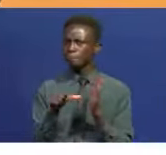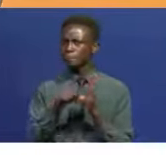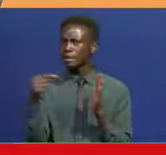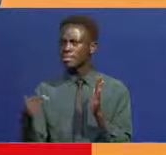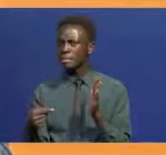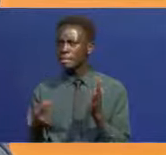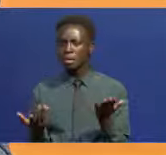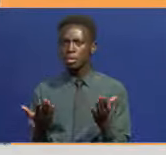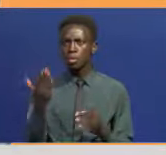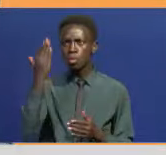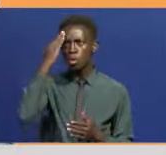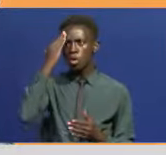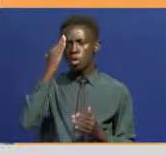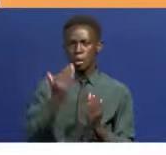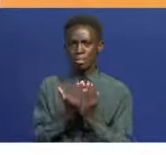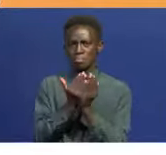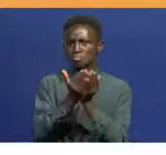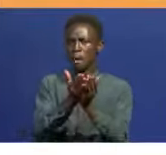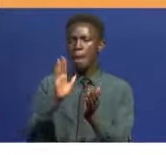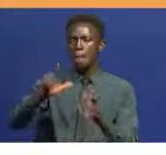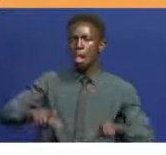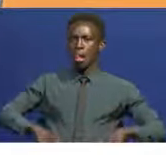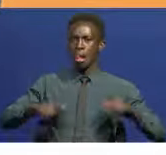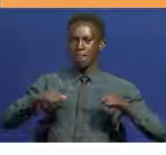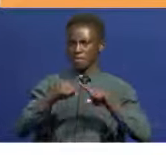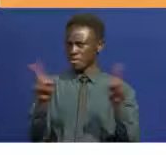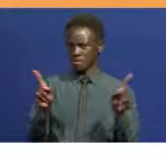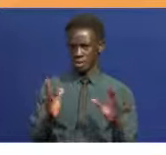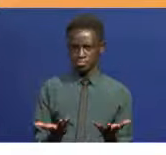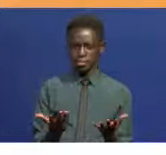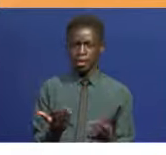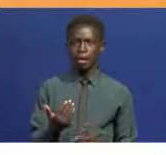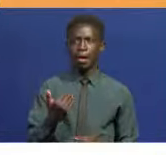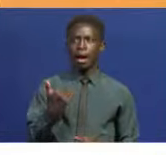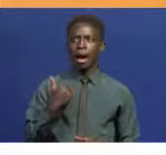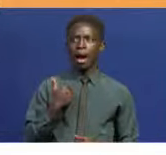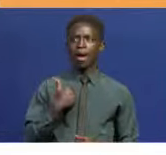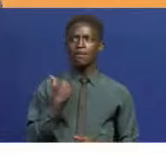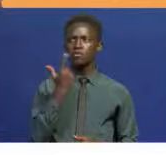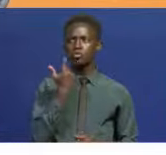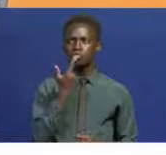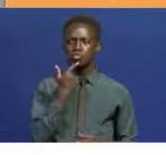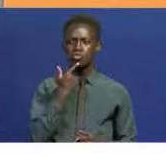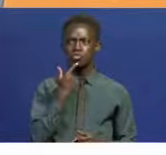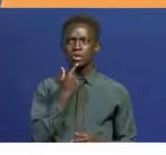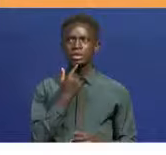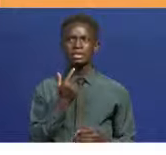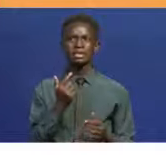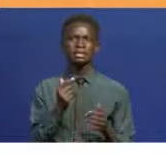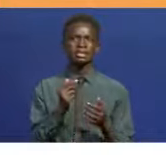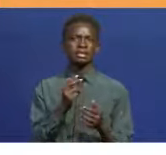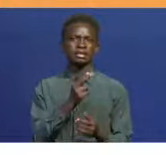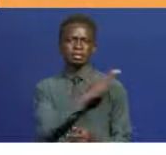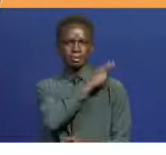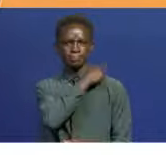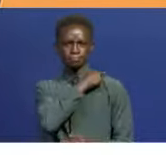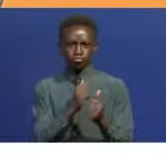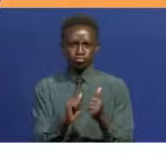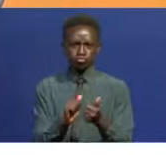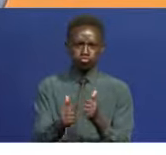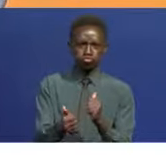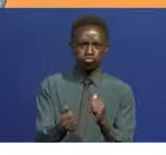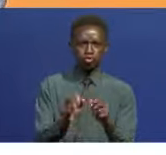way, kind of life. Yeah, we have the pilot who has been steering this ship for all these years, using certain